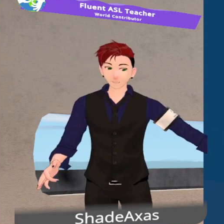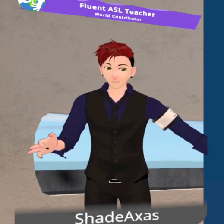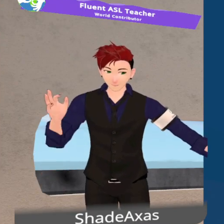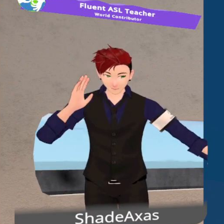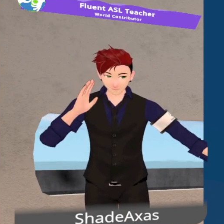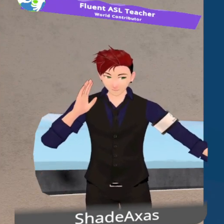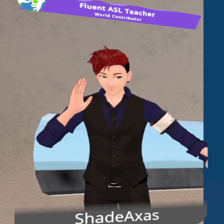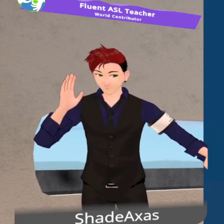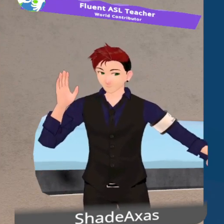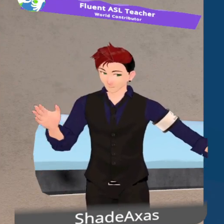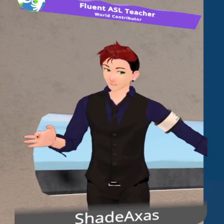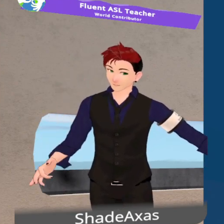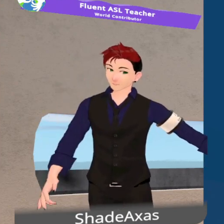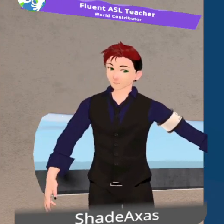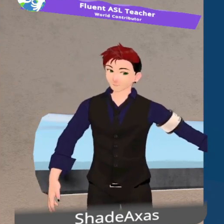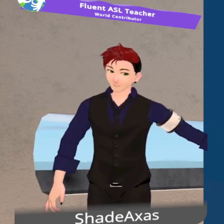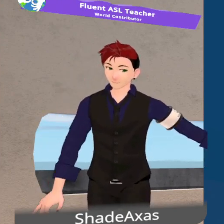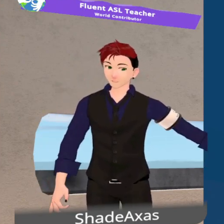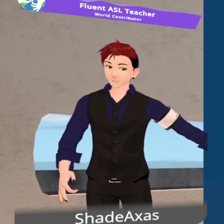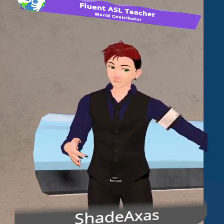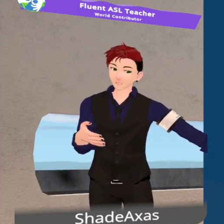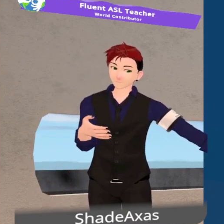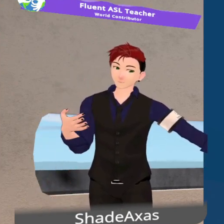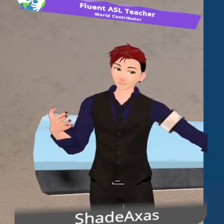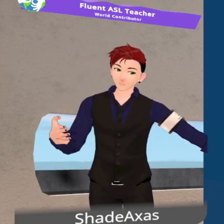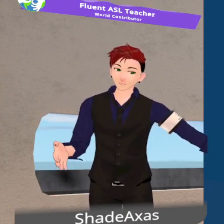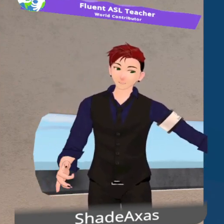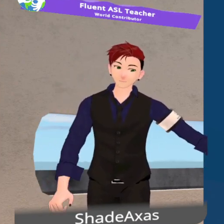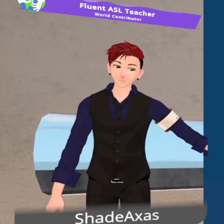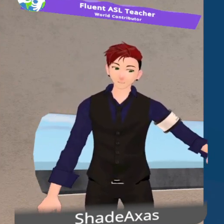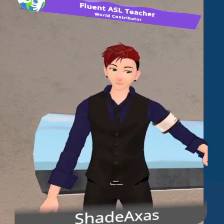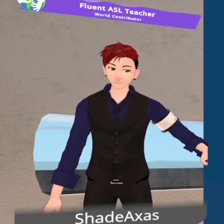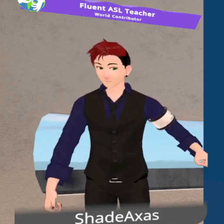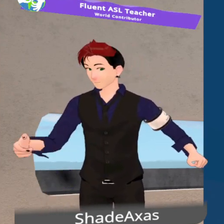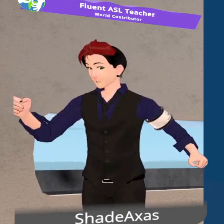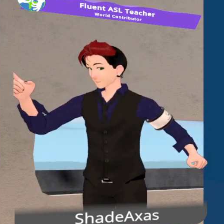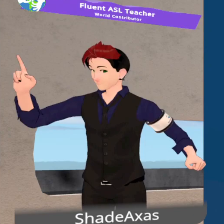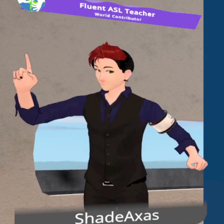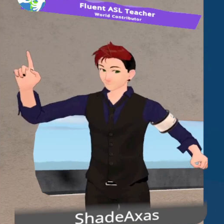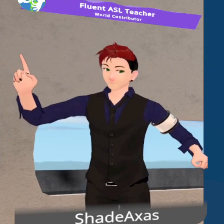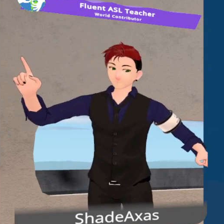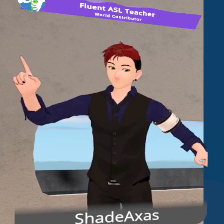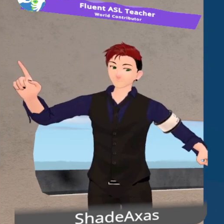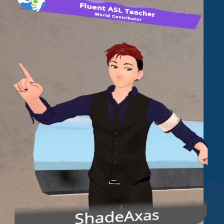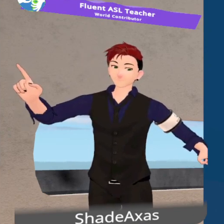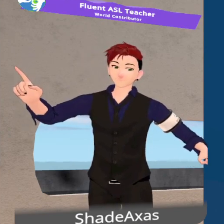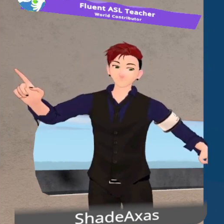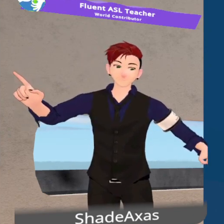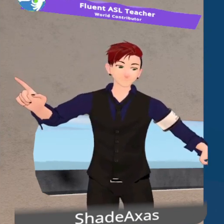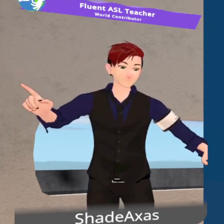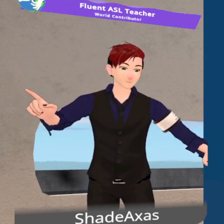I'm so mad at my hand. But yeah, no, there's totally like you have to wait to get more information. All right.